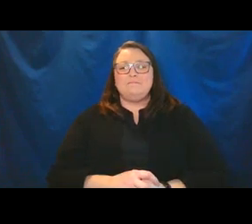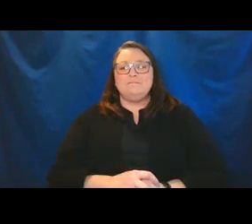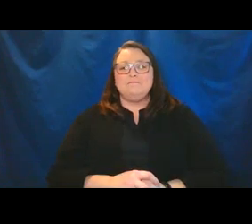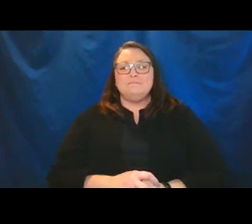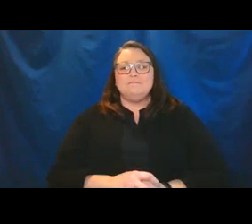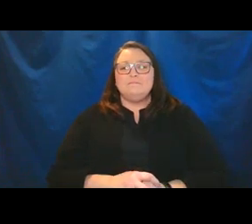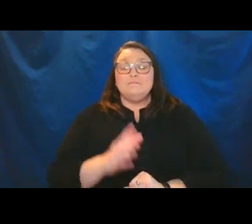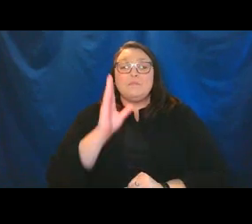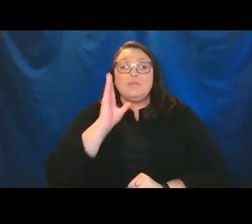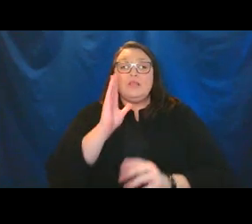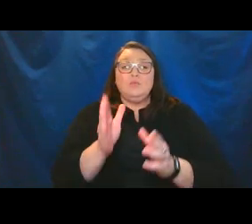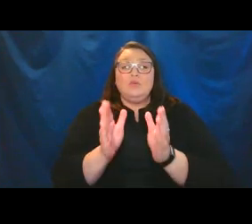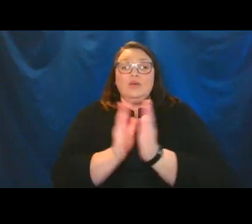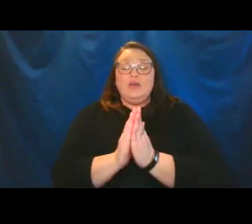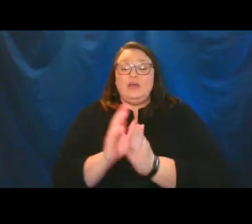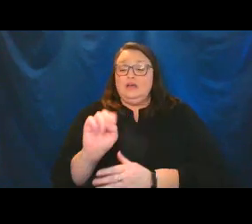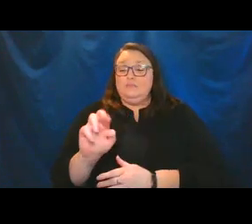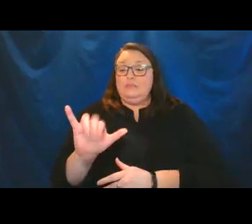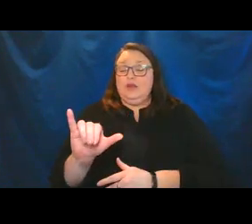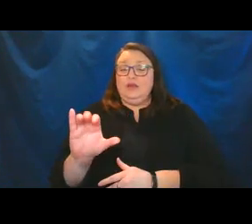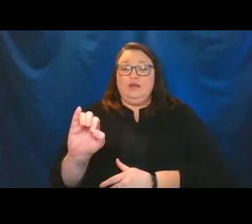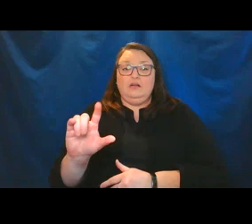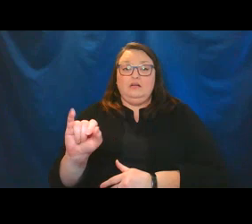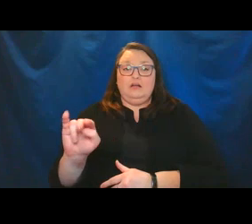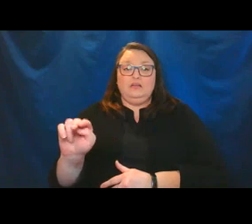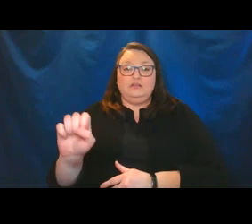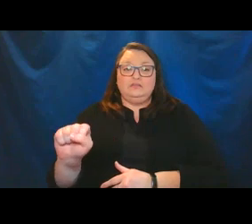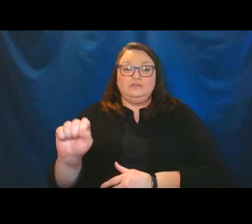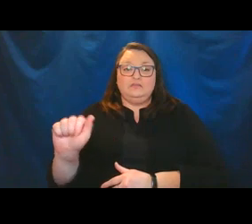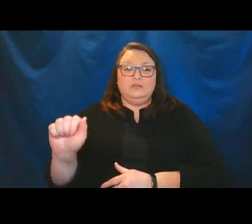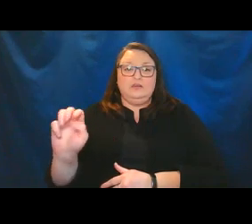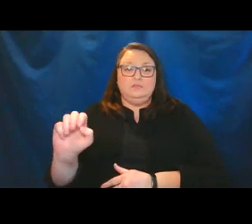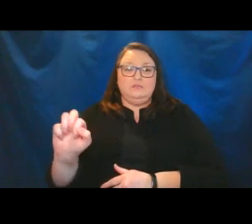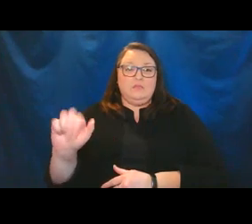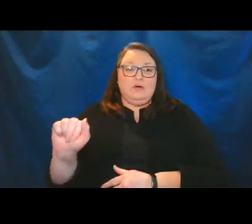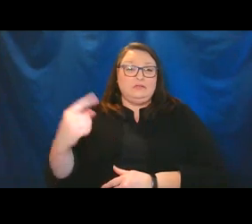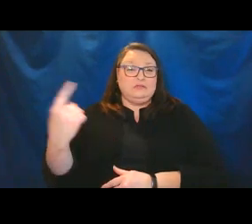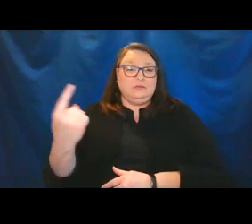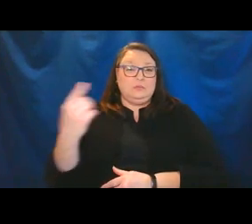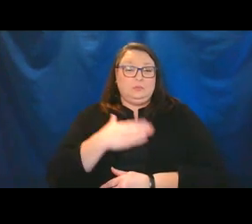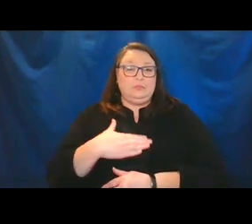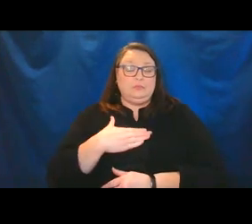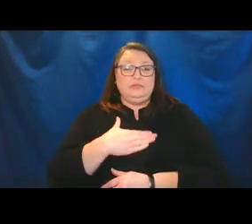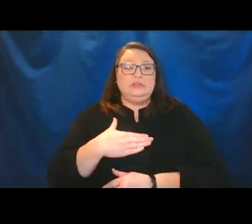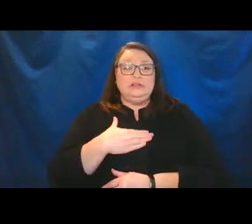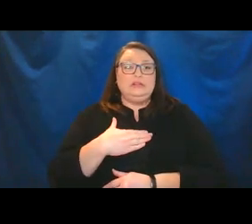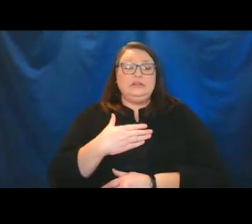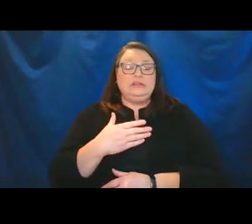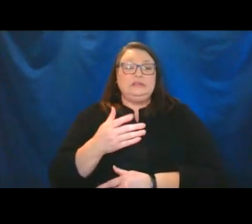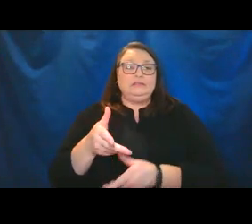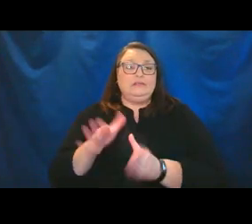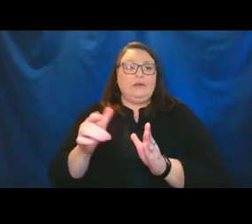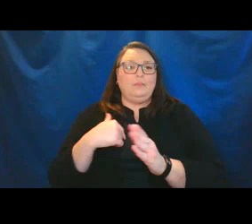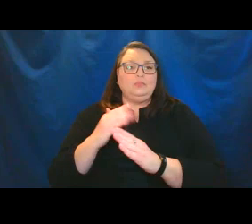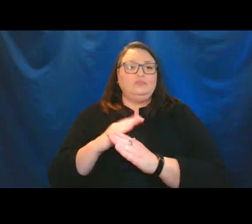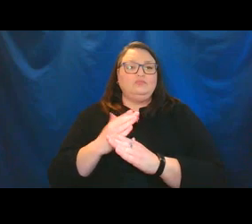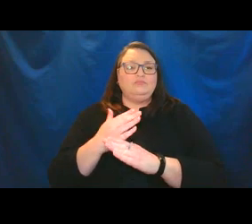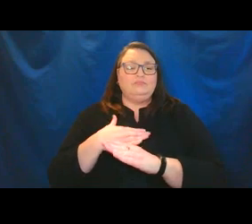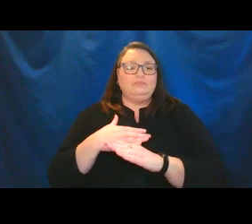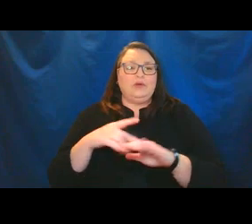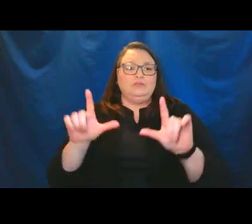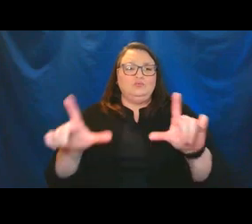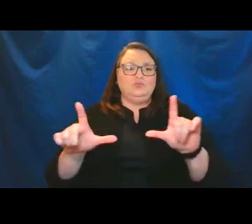will ask Mary Collins or Amara or someone to please give me screen sharing